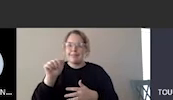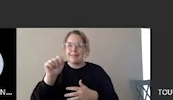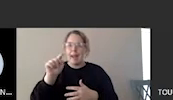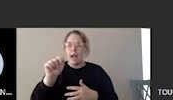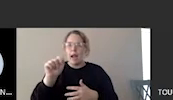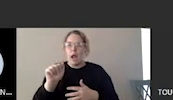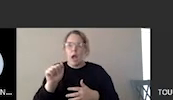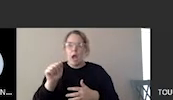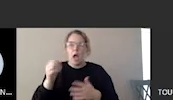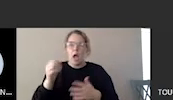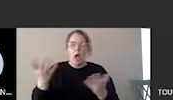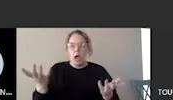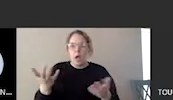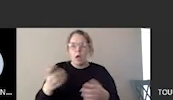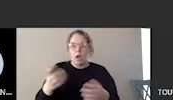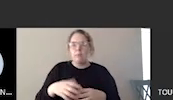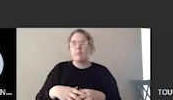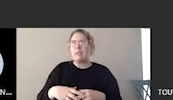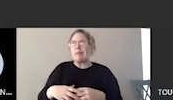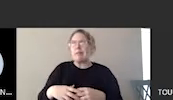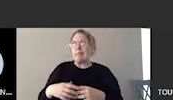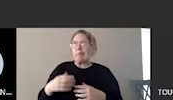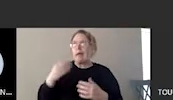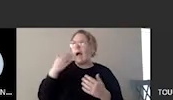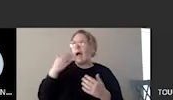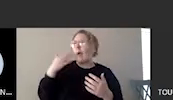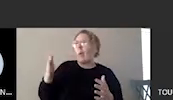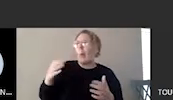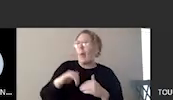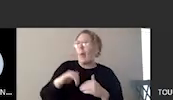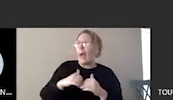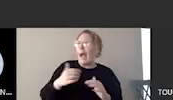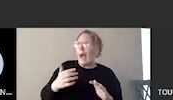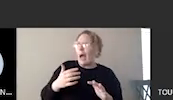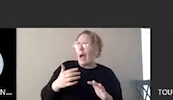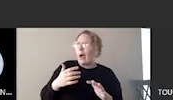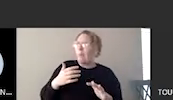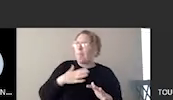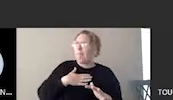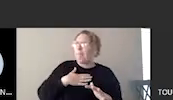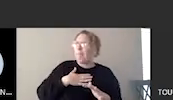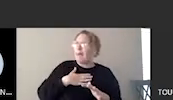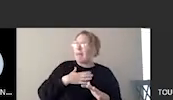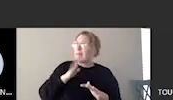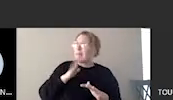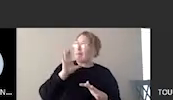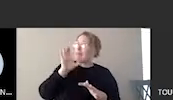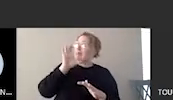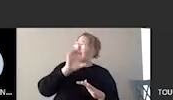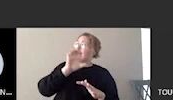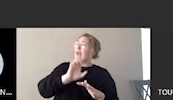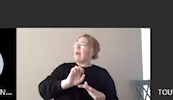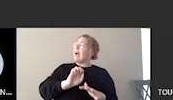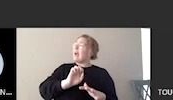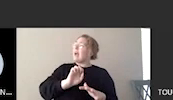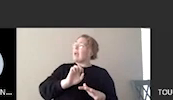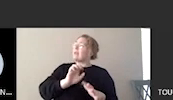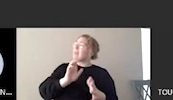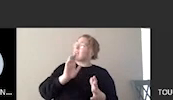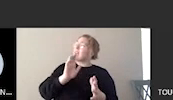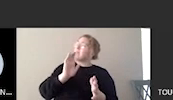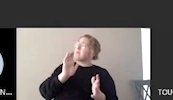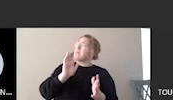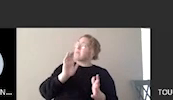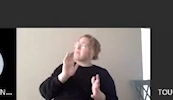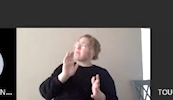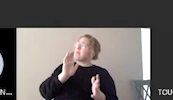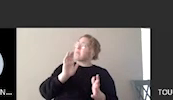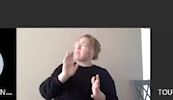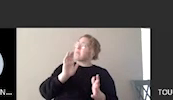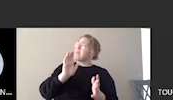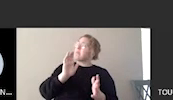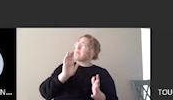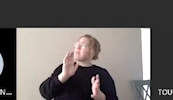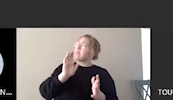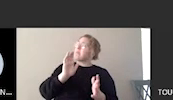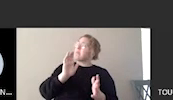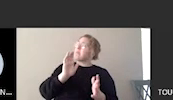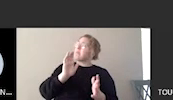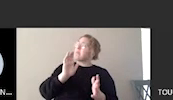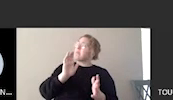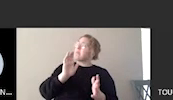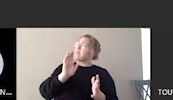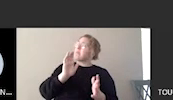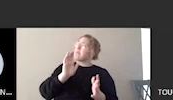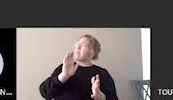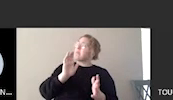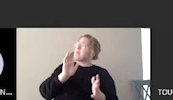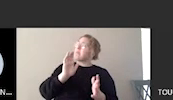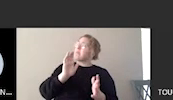not sure how they did the assessment. My best guess is that they had some kind of a variable, like I